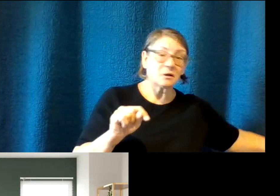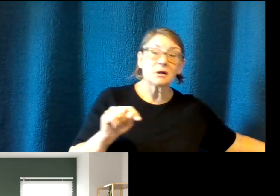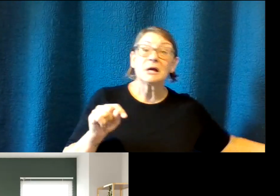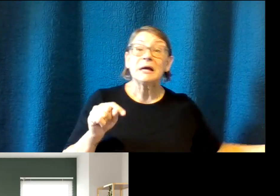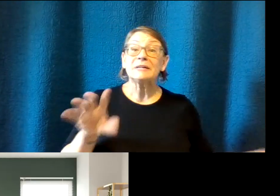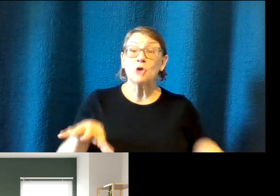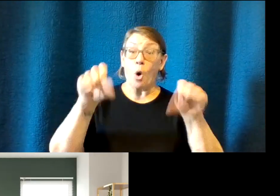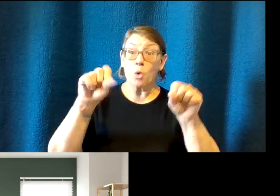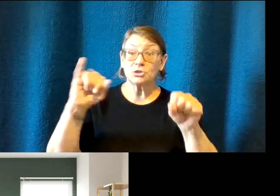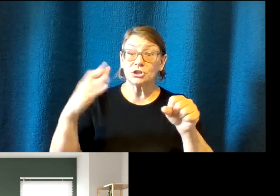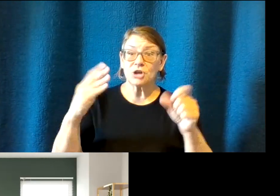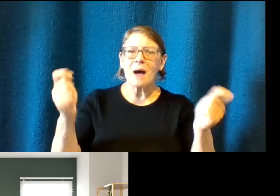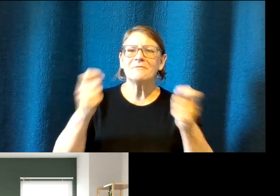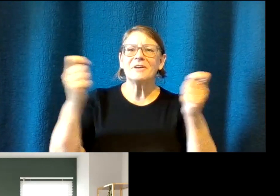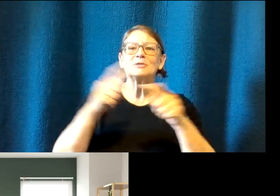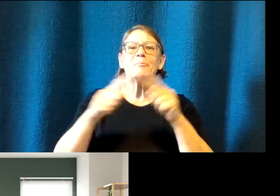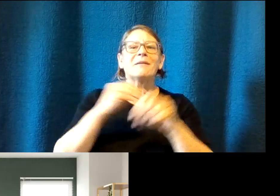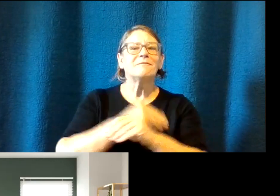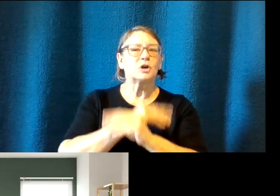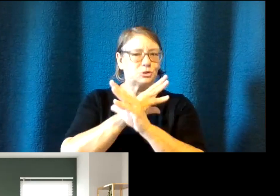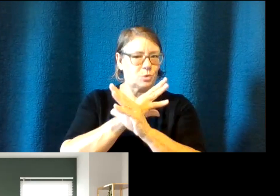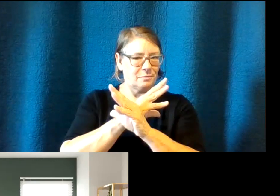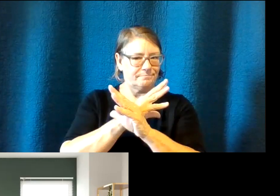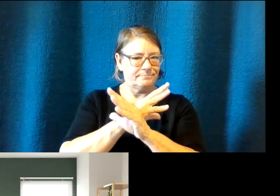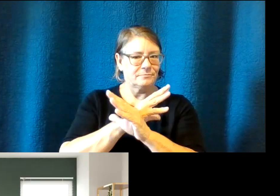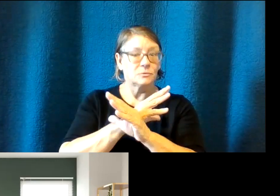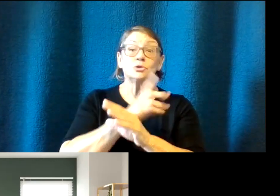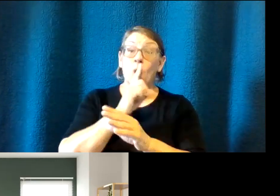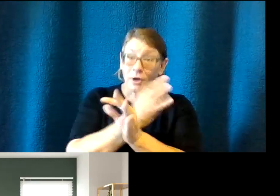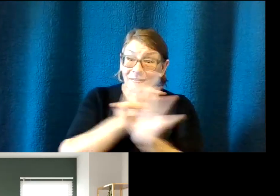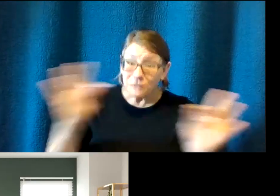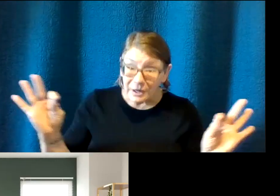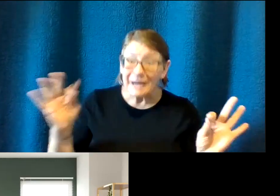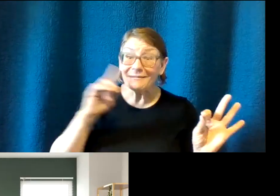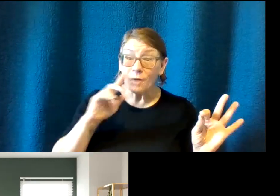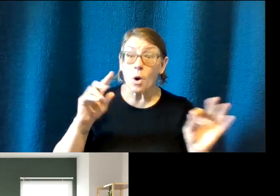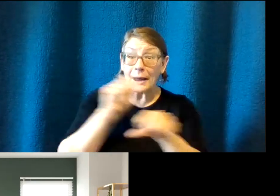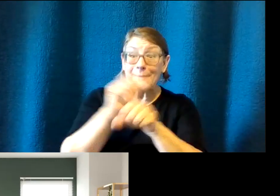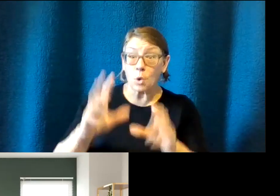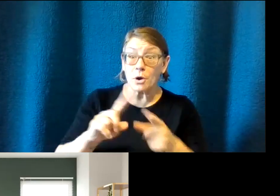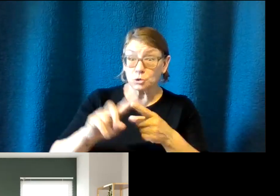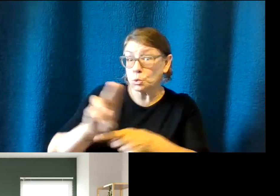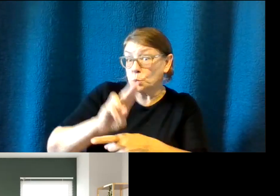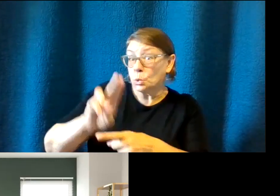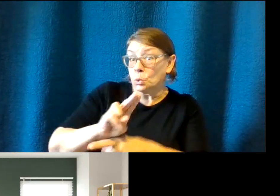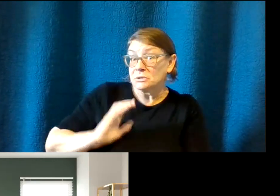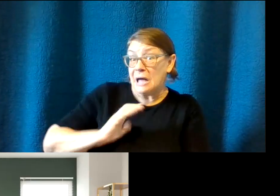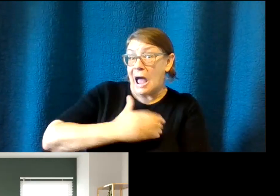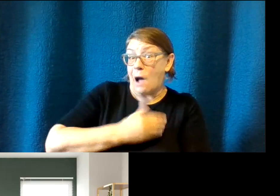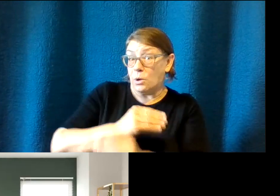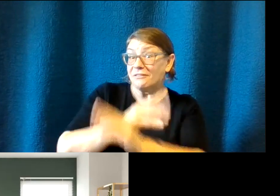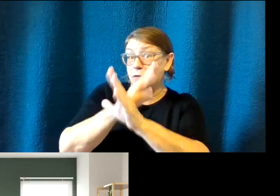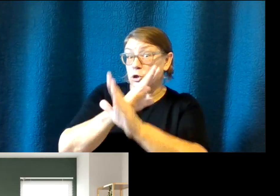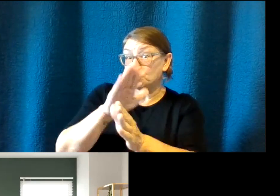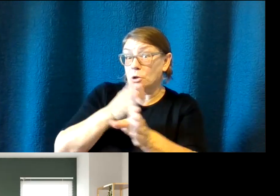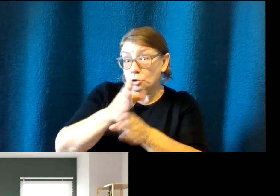job fairs, but through a virtual format. So they are free for employers to utilize our virtual career